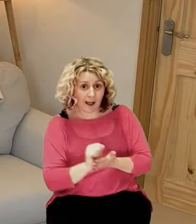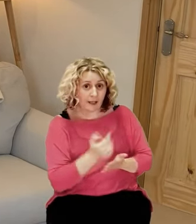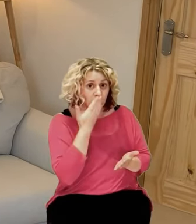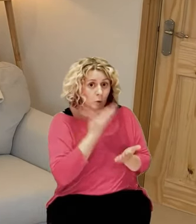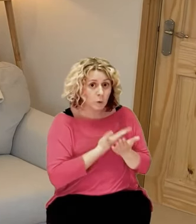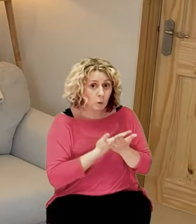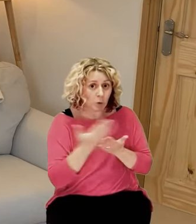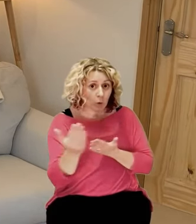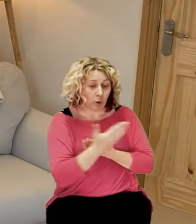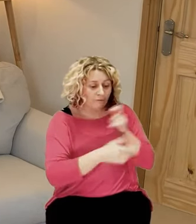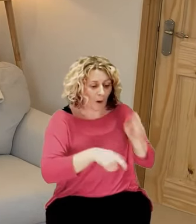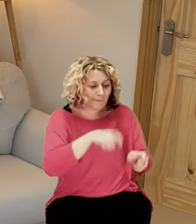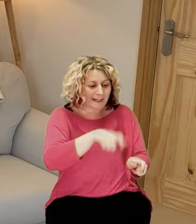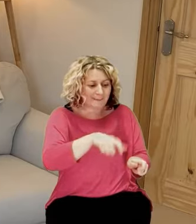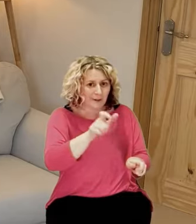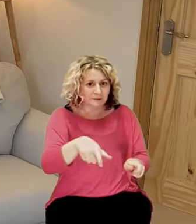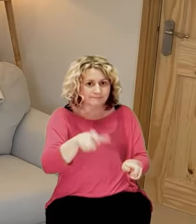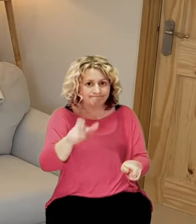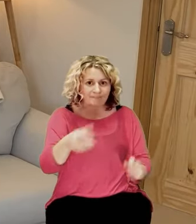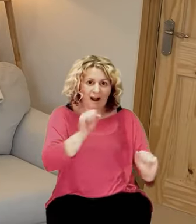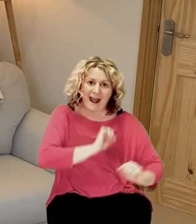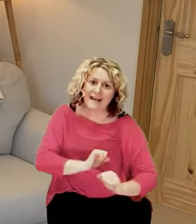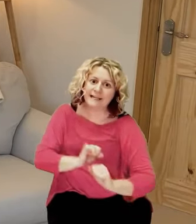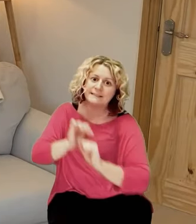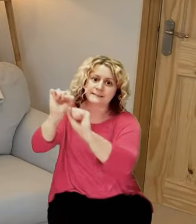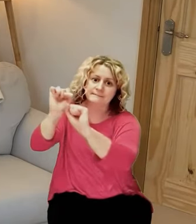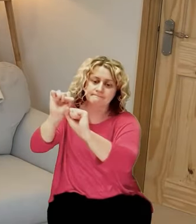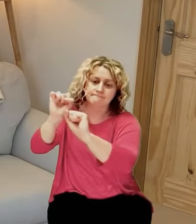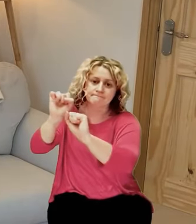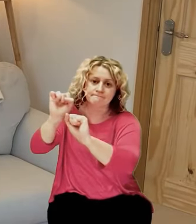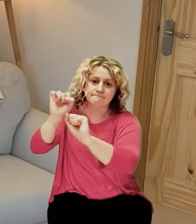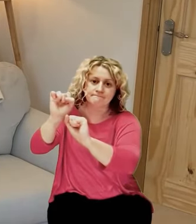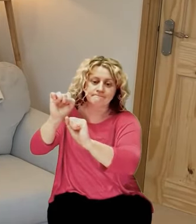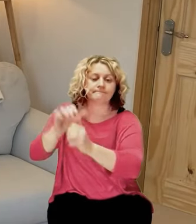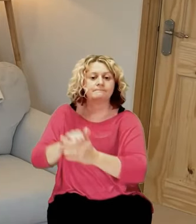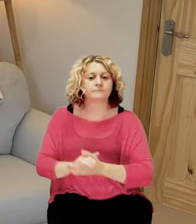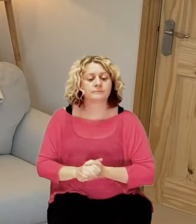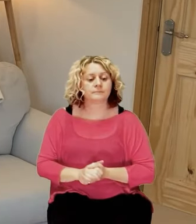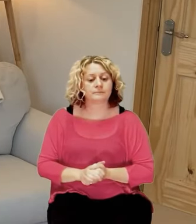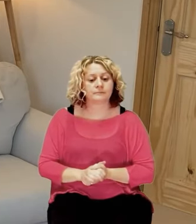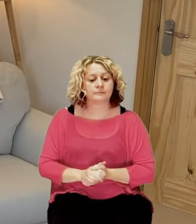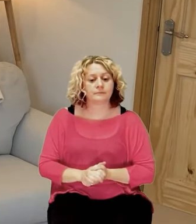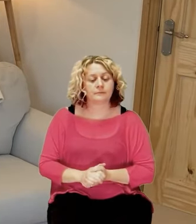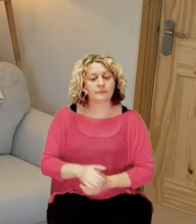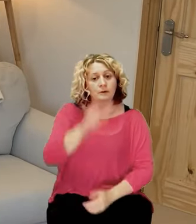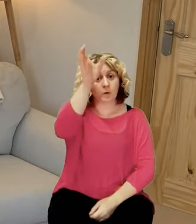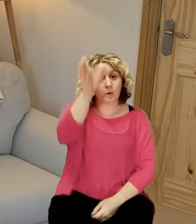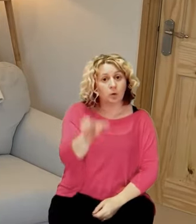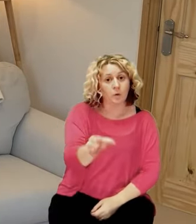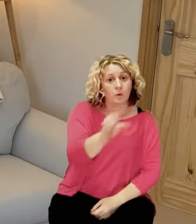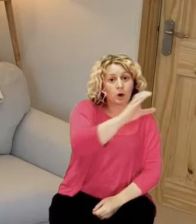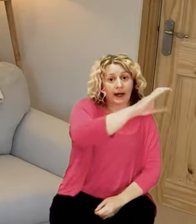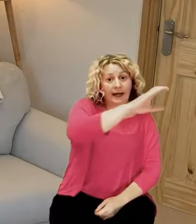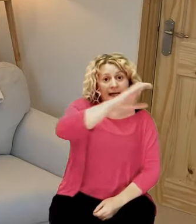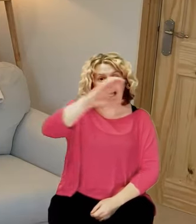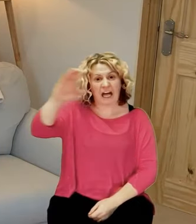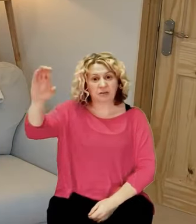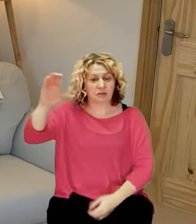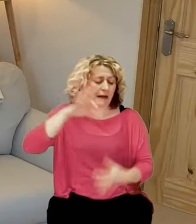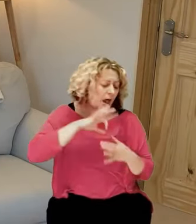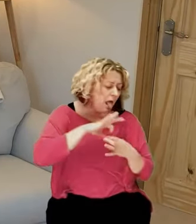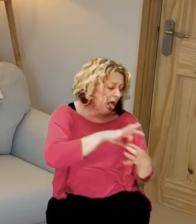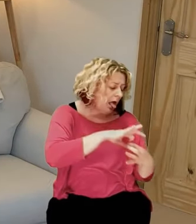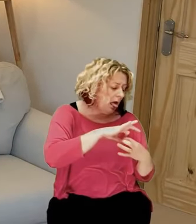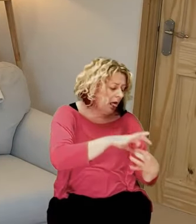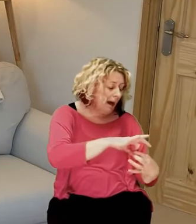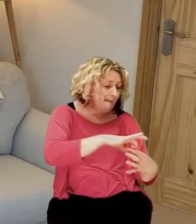see, he's going to drive it home. Redemption. Rescued from wickedness at Calvary. That's where I've come from. Where am I